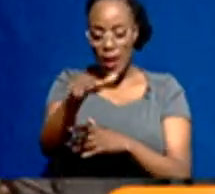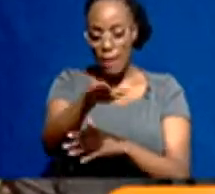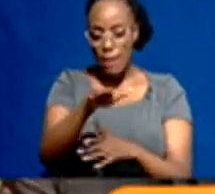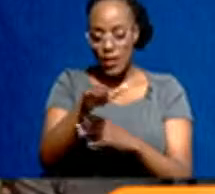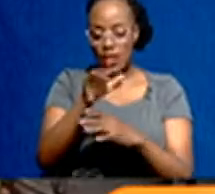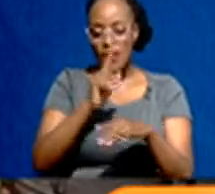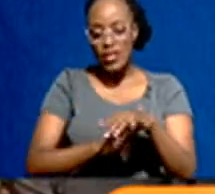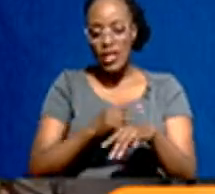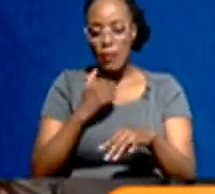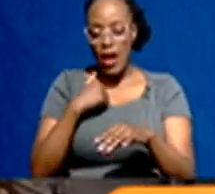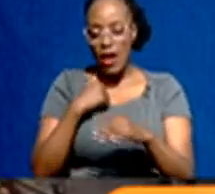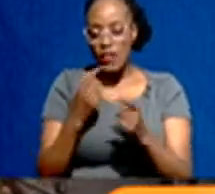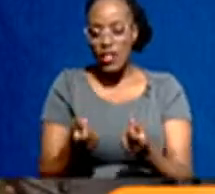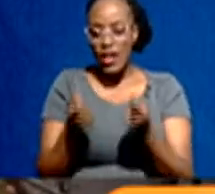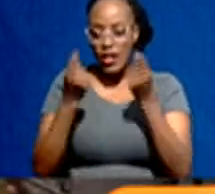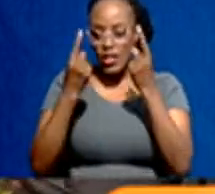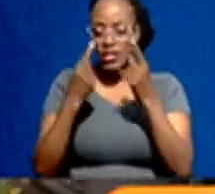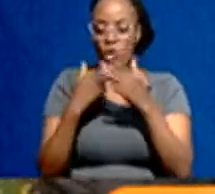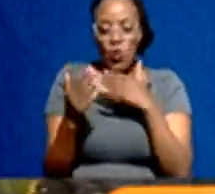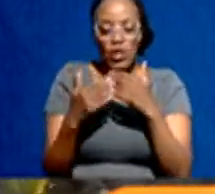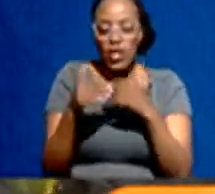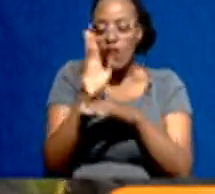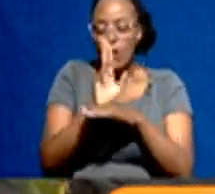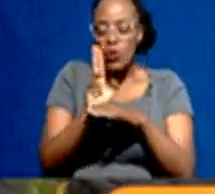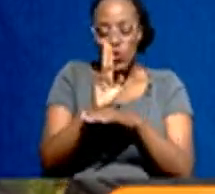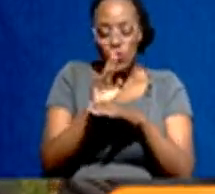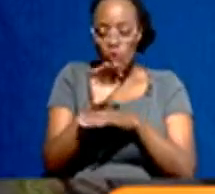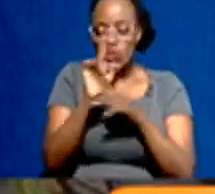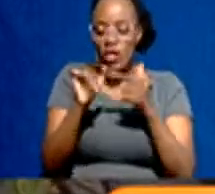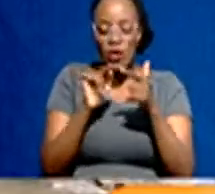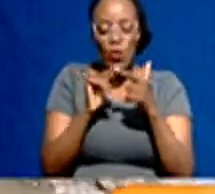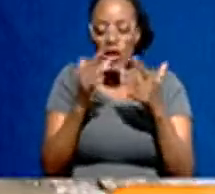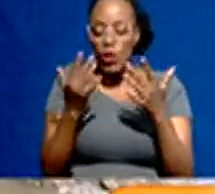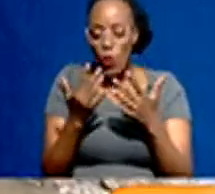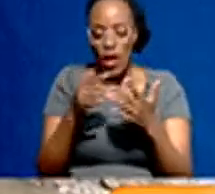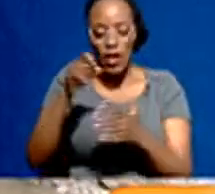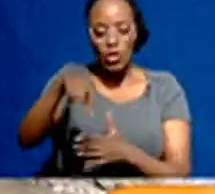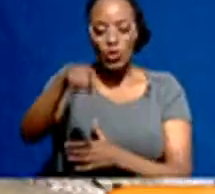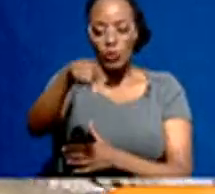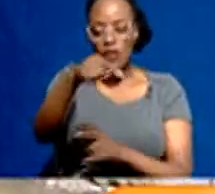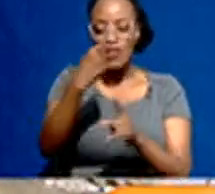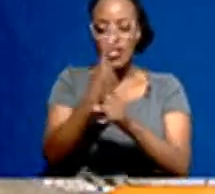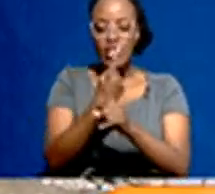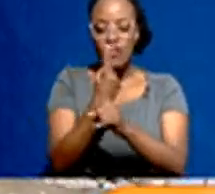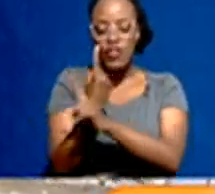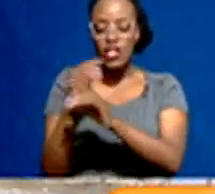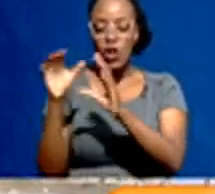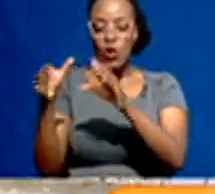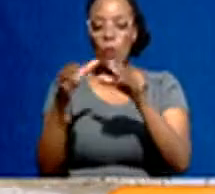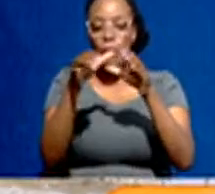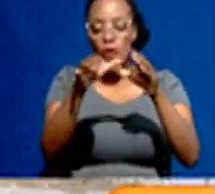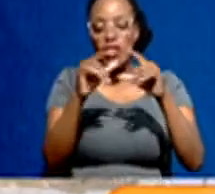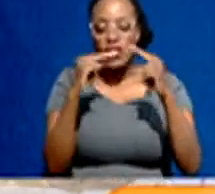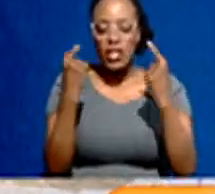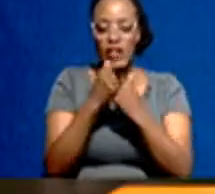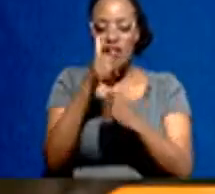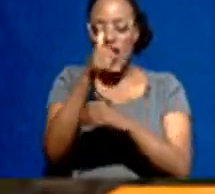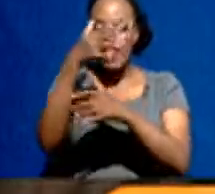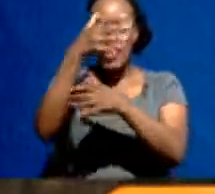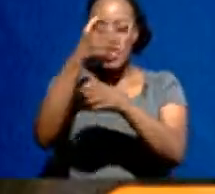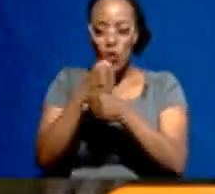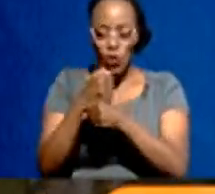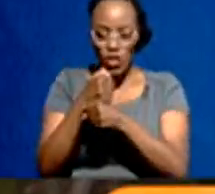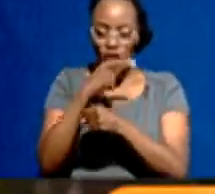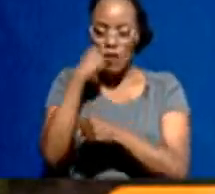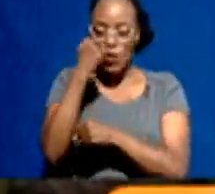One, in terms of understanding what species to use, where not to plant. Various community groups and other stakeholders